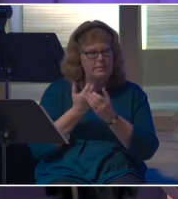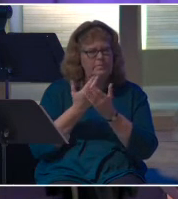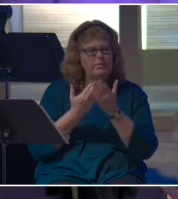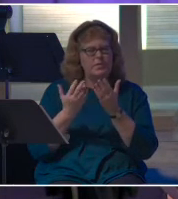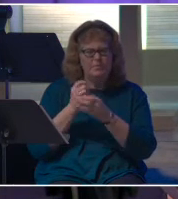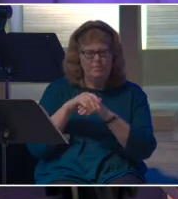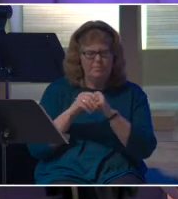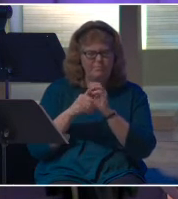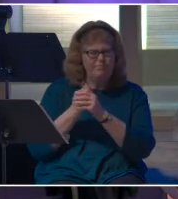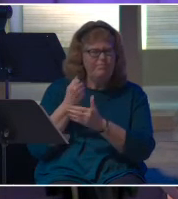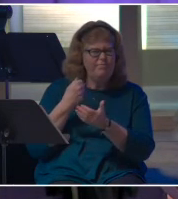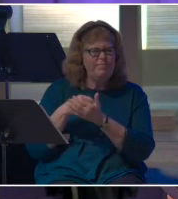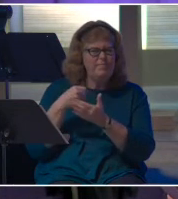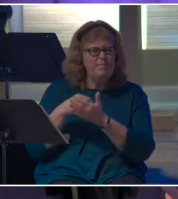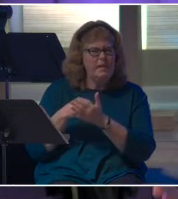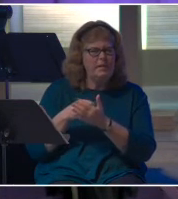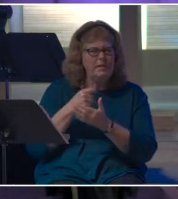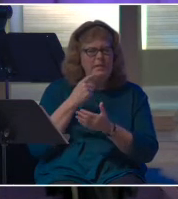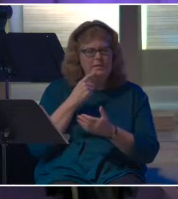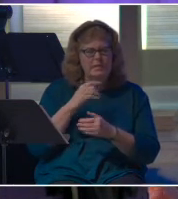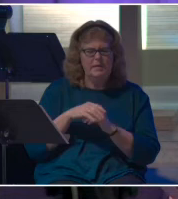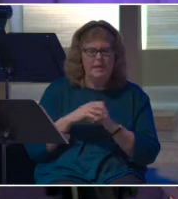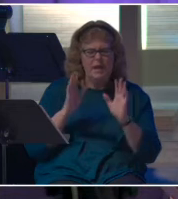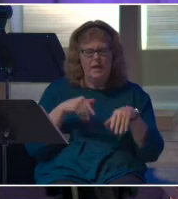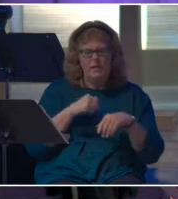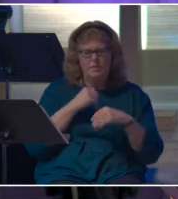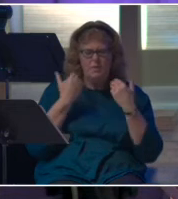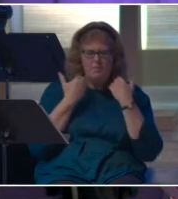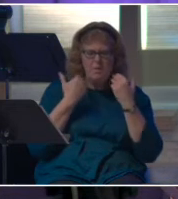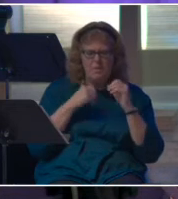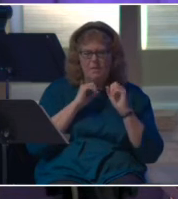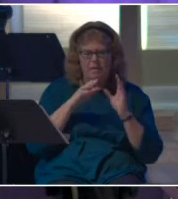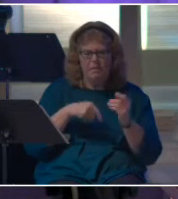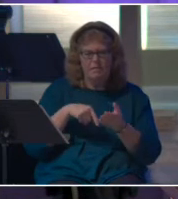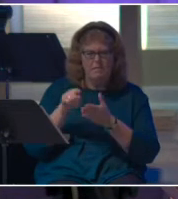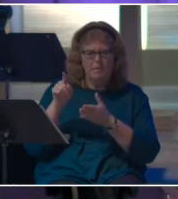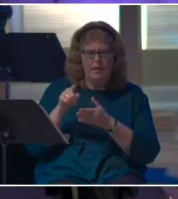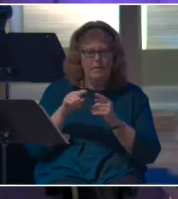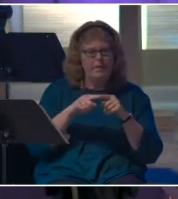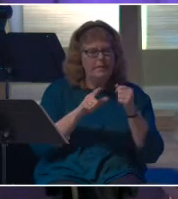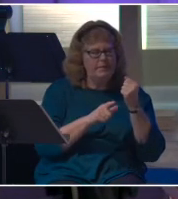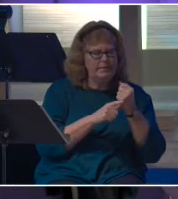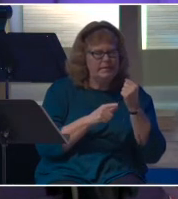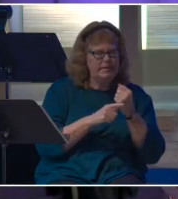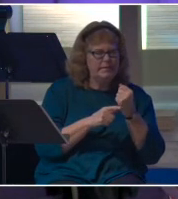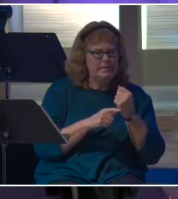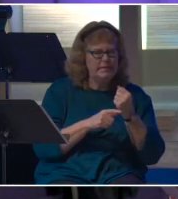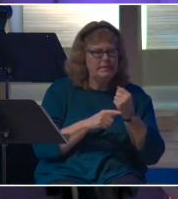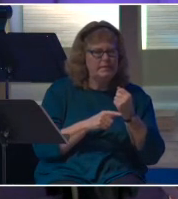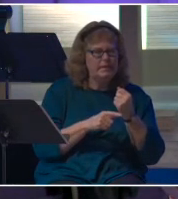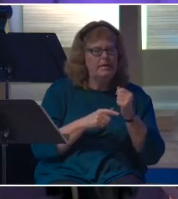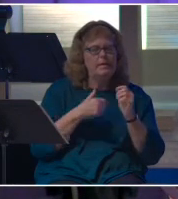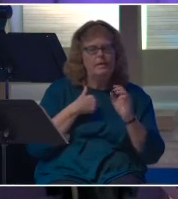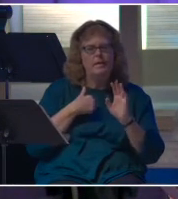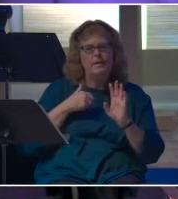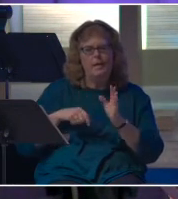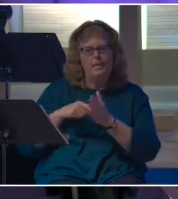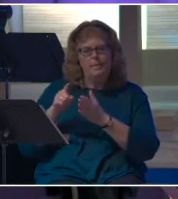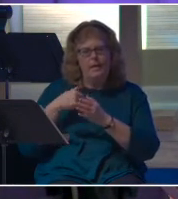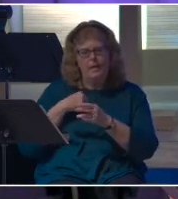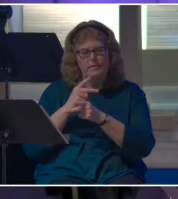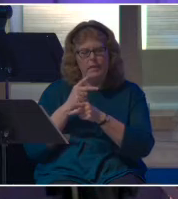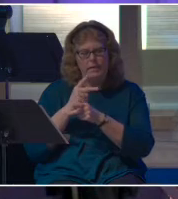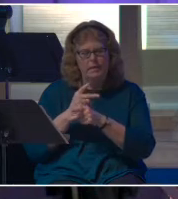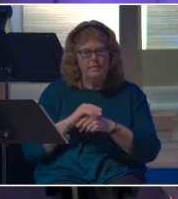and he goes, we got nothing. And then the assistant takes care of it.